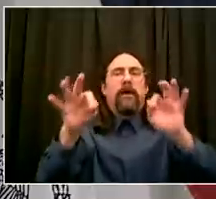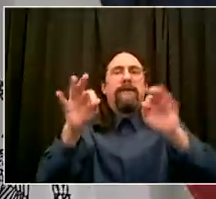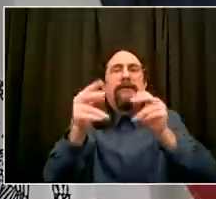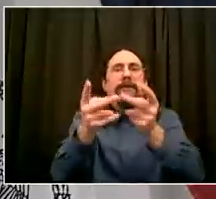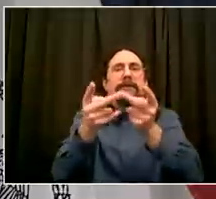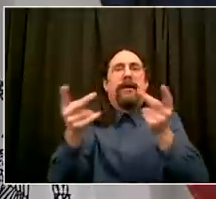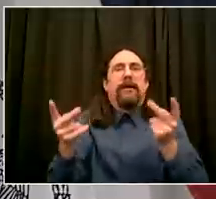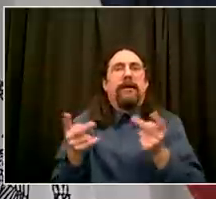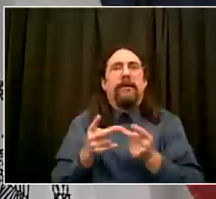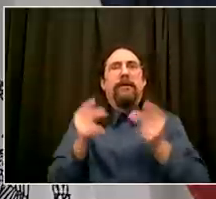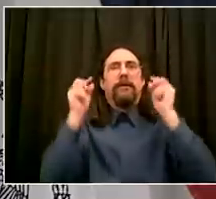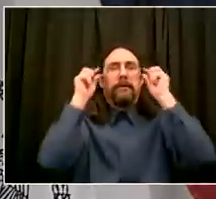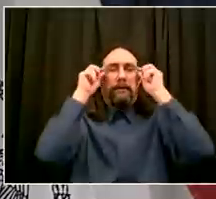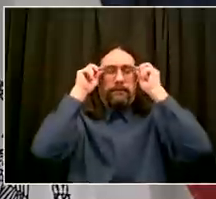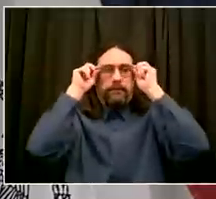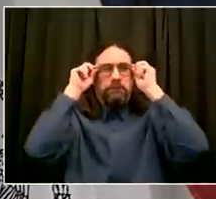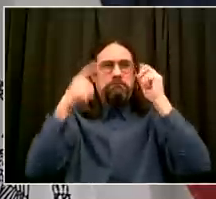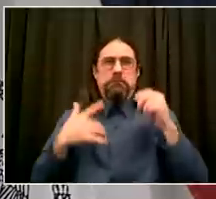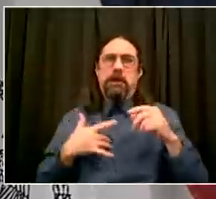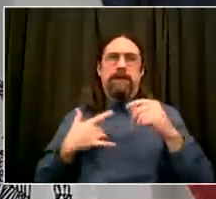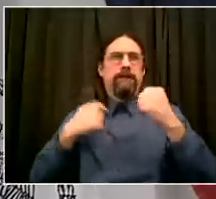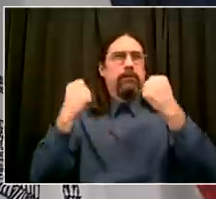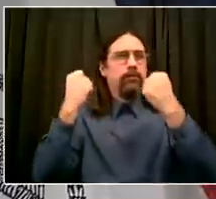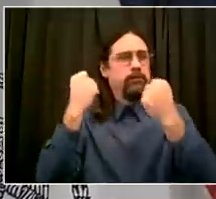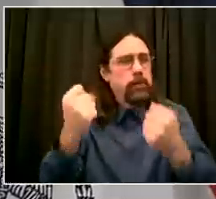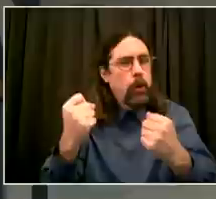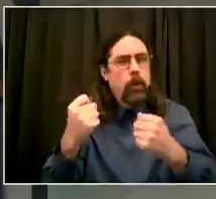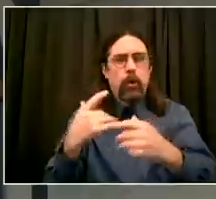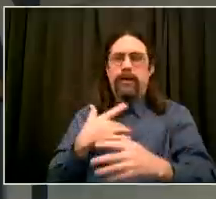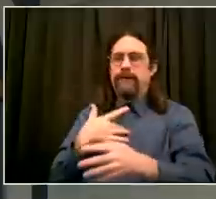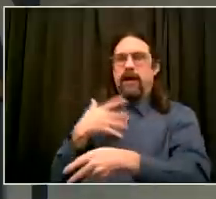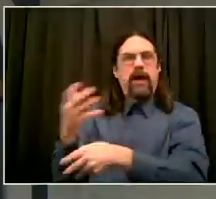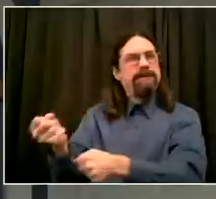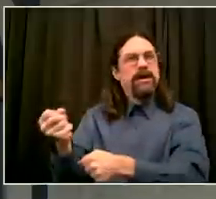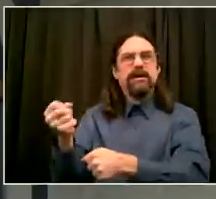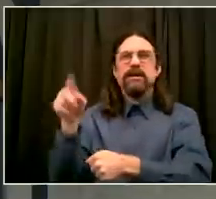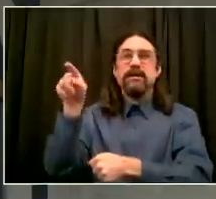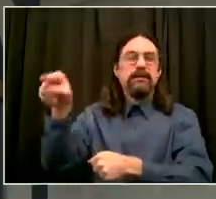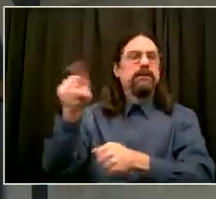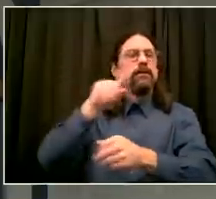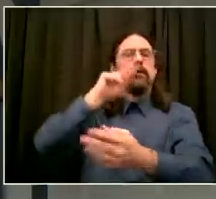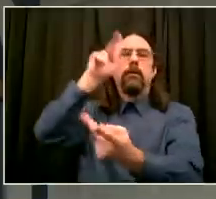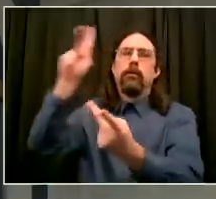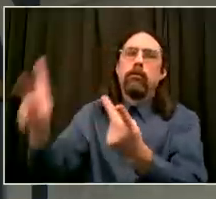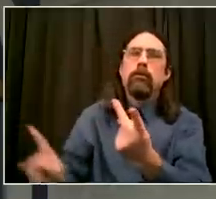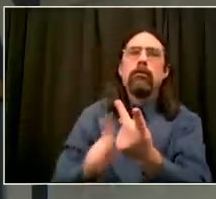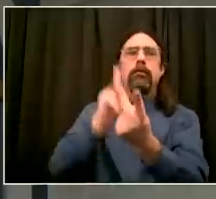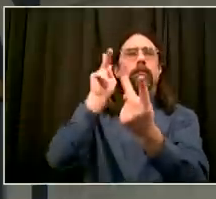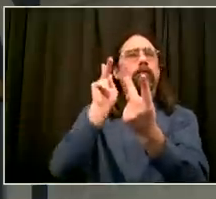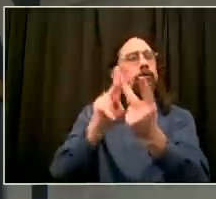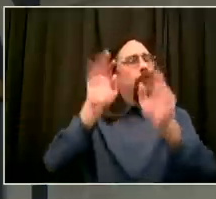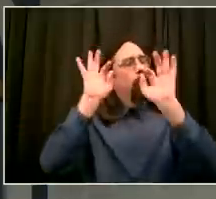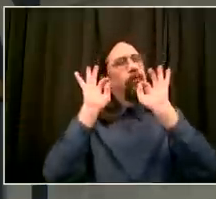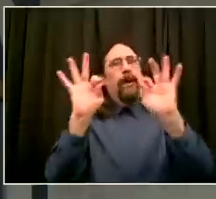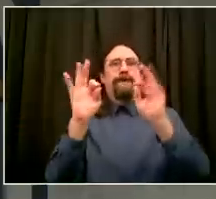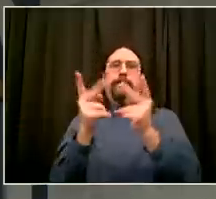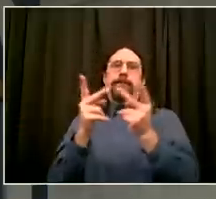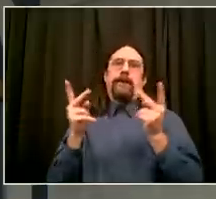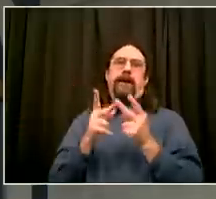talk about some of the initial thinking on how we can help get seniors to these sites. Thank you for the question. It's a very good